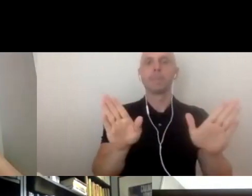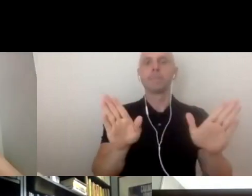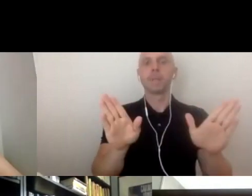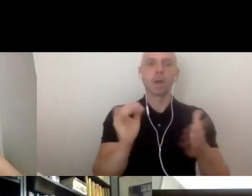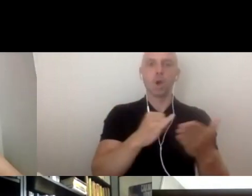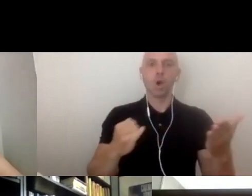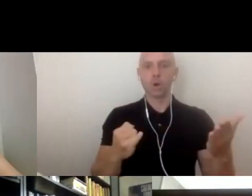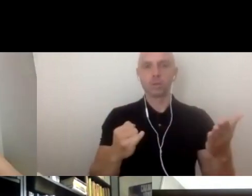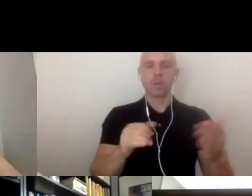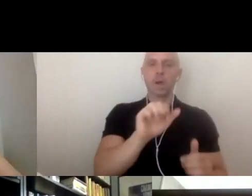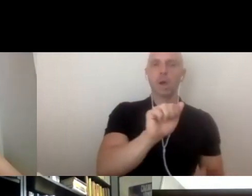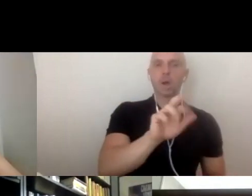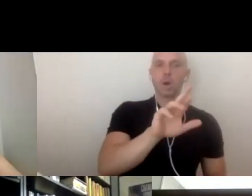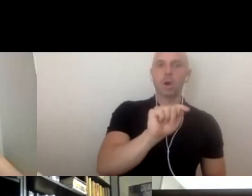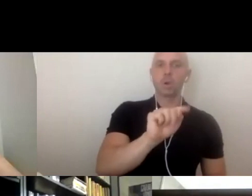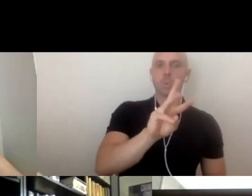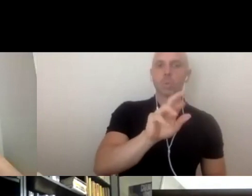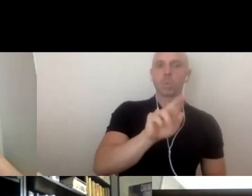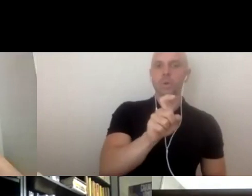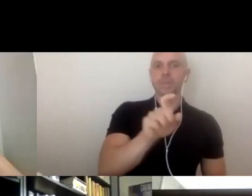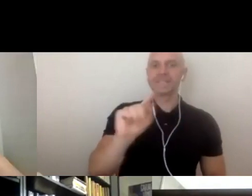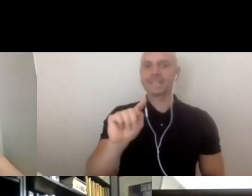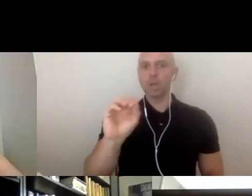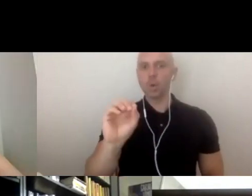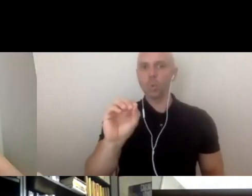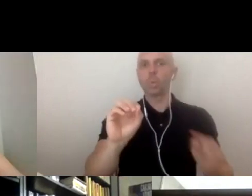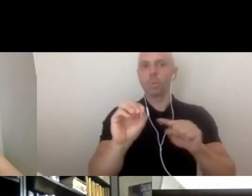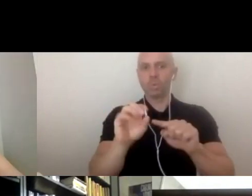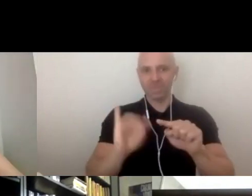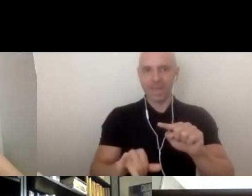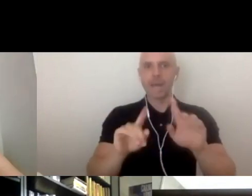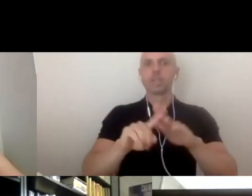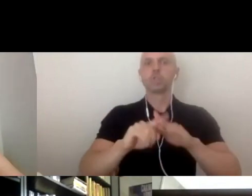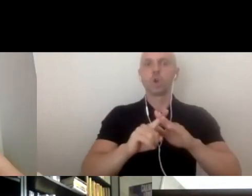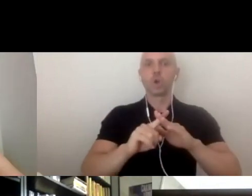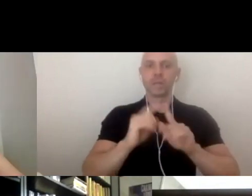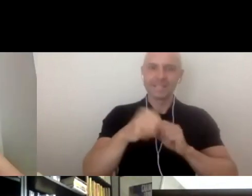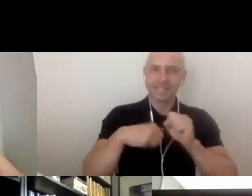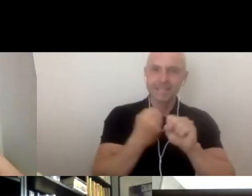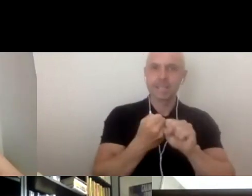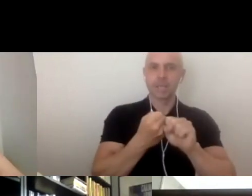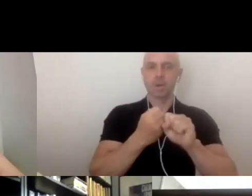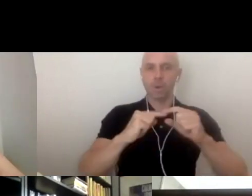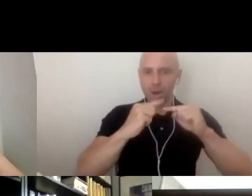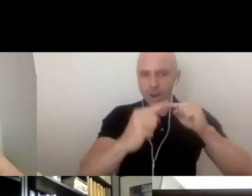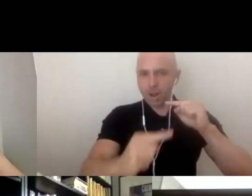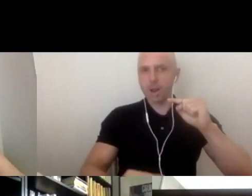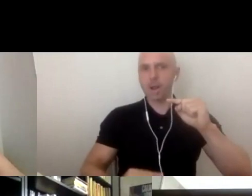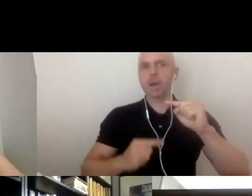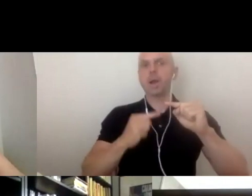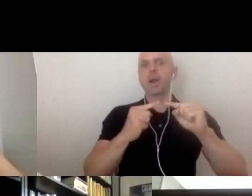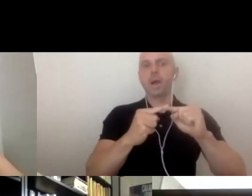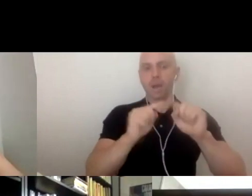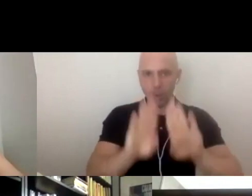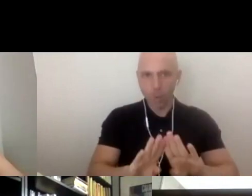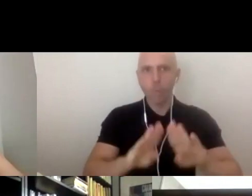was launched, as was the partnership program. And that partnership program is the city seeking